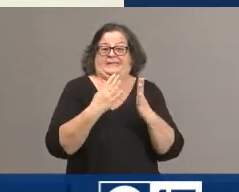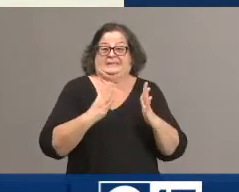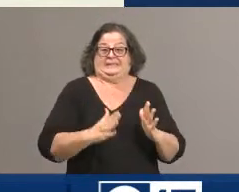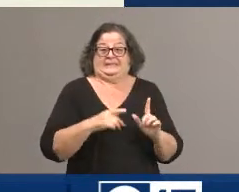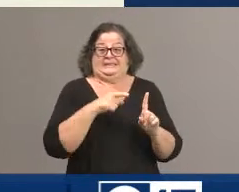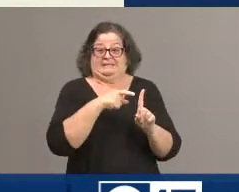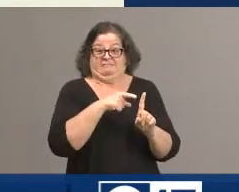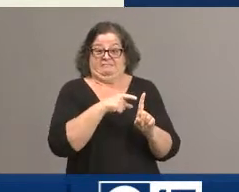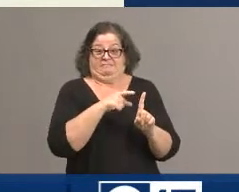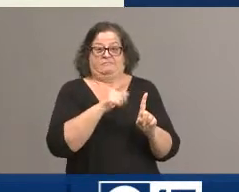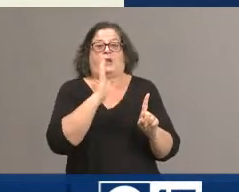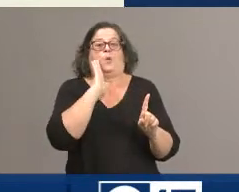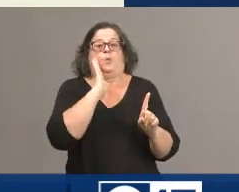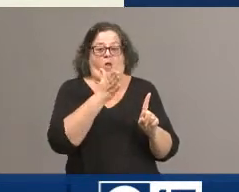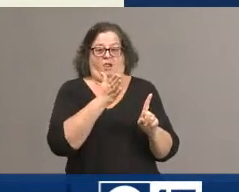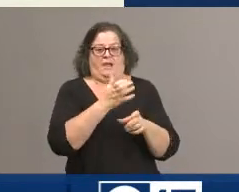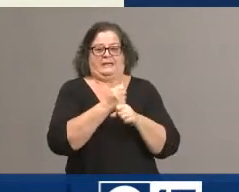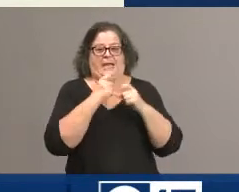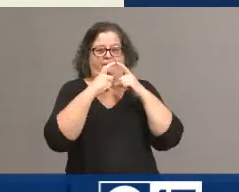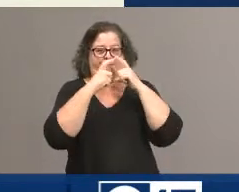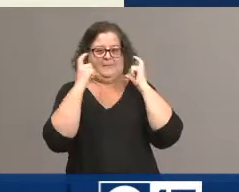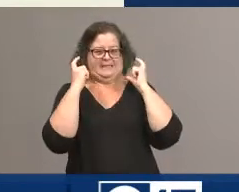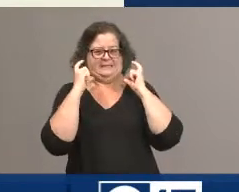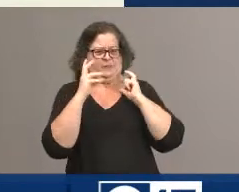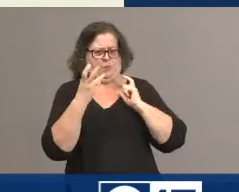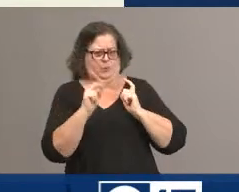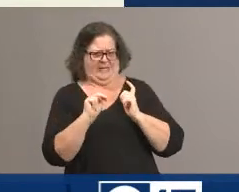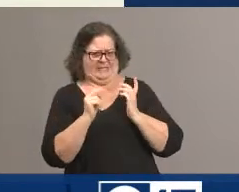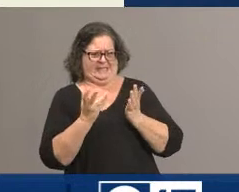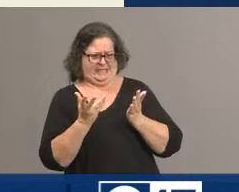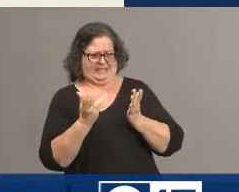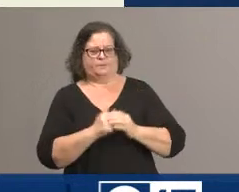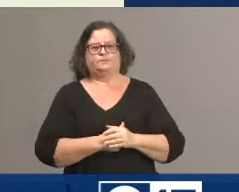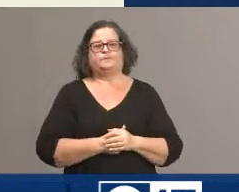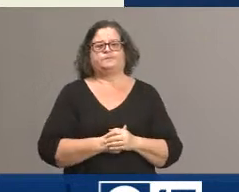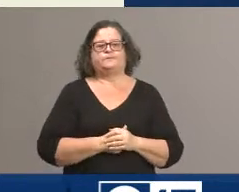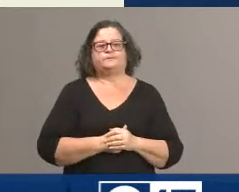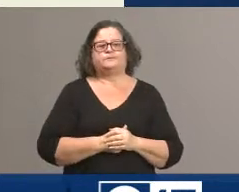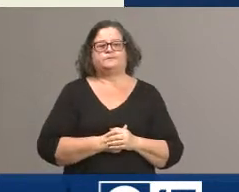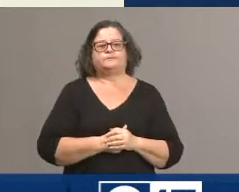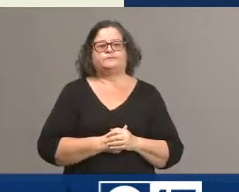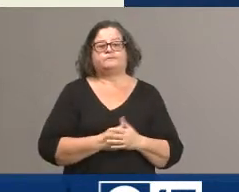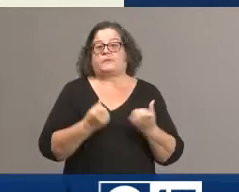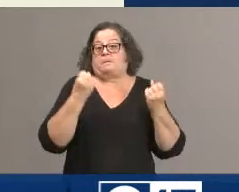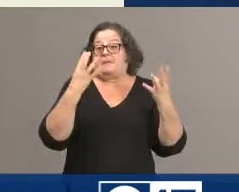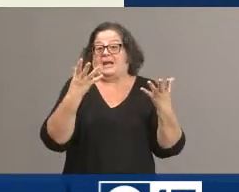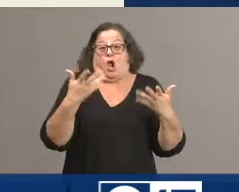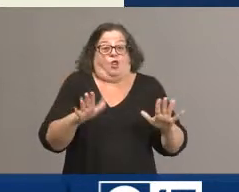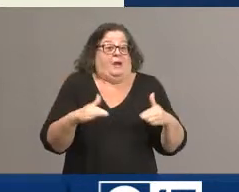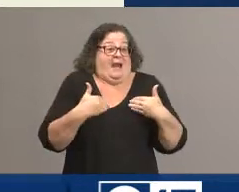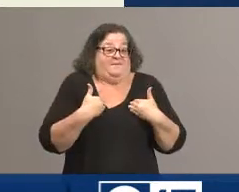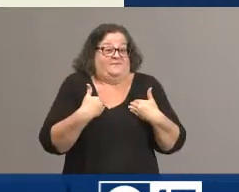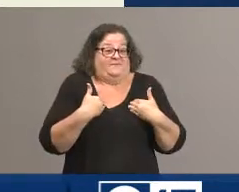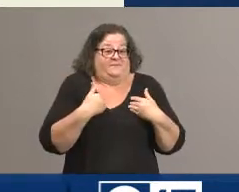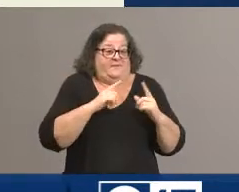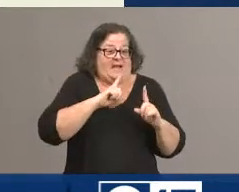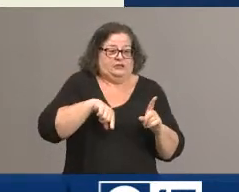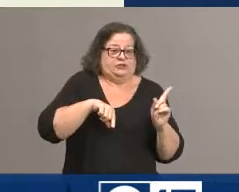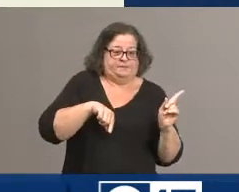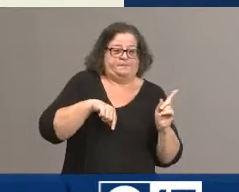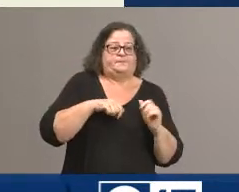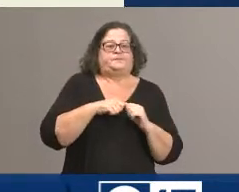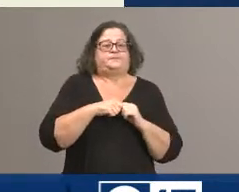them? Many have masks right now, but by the end of the week, we have confirmation that all